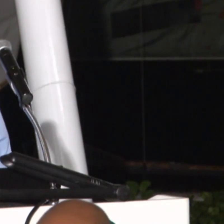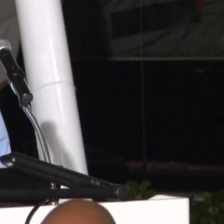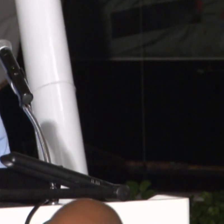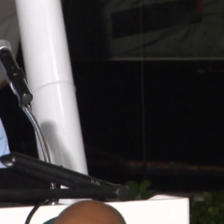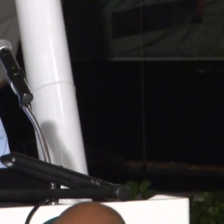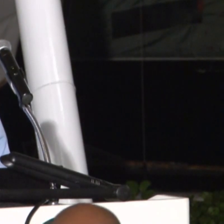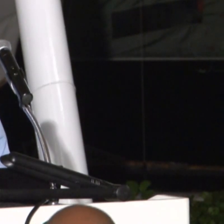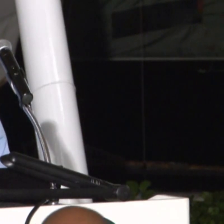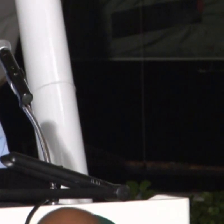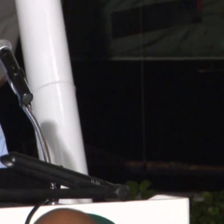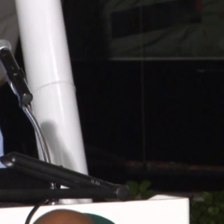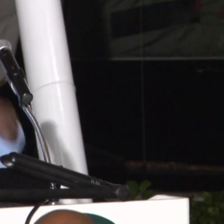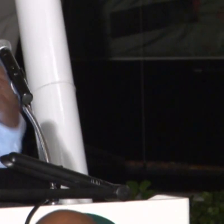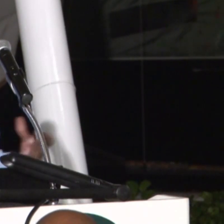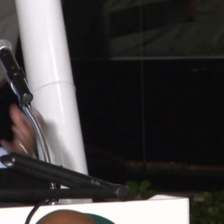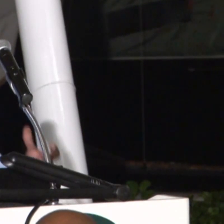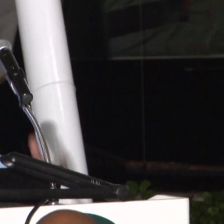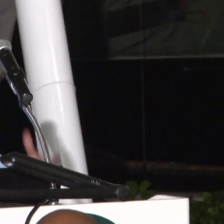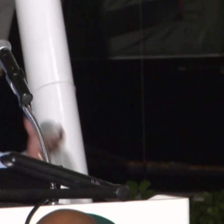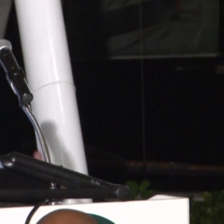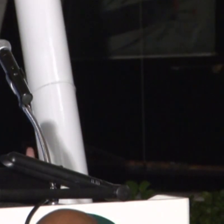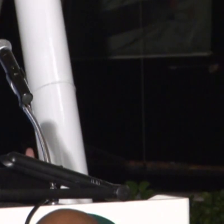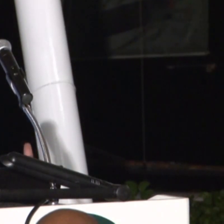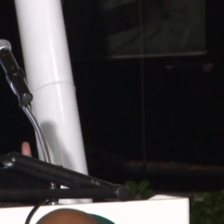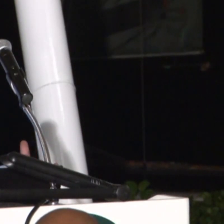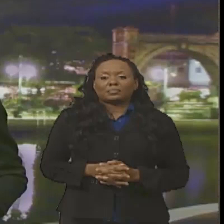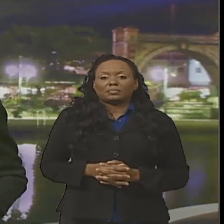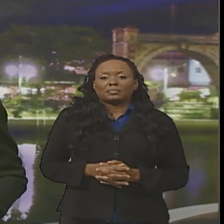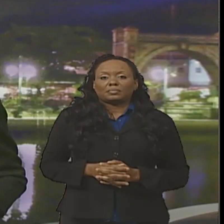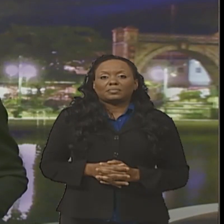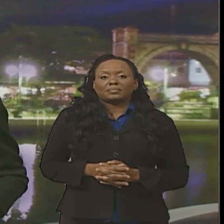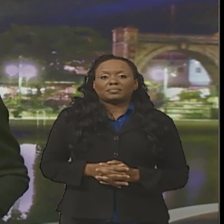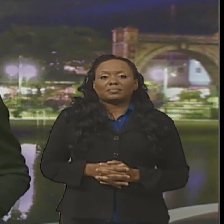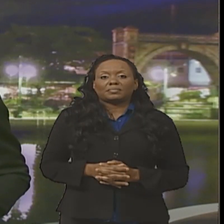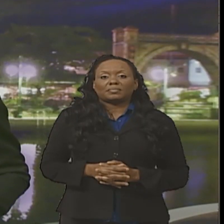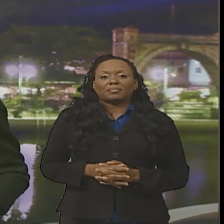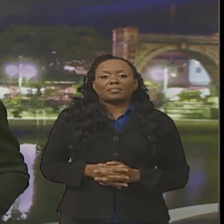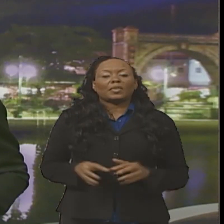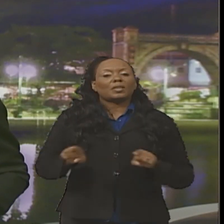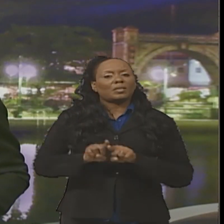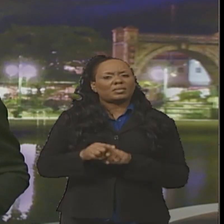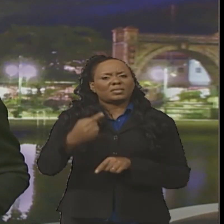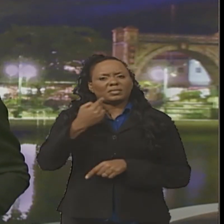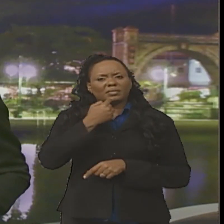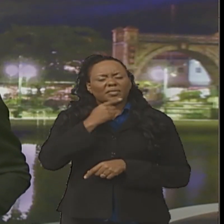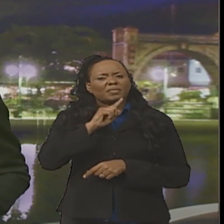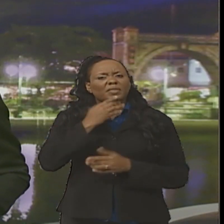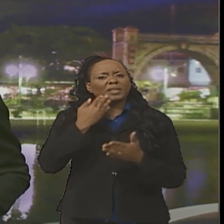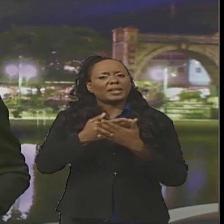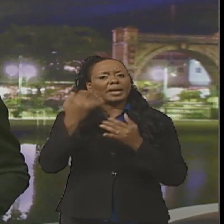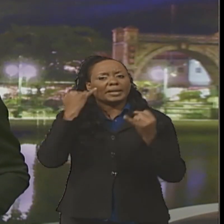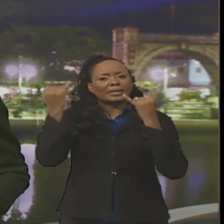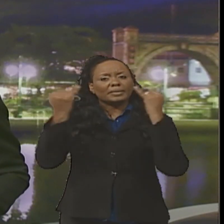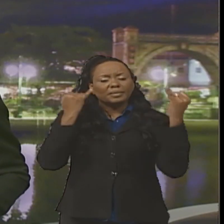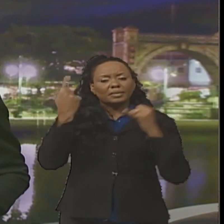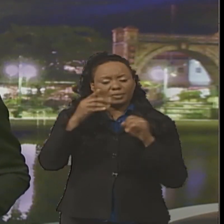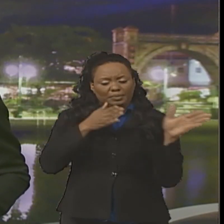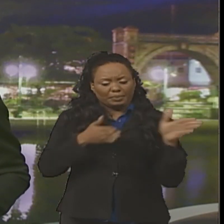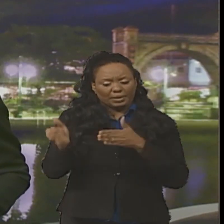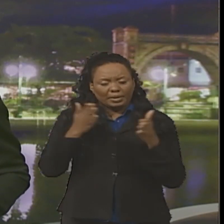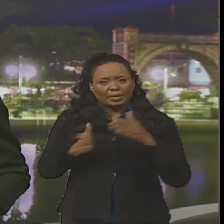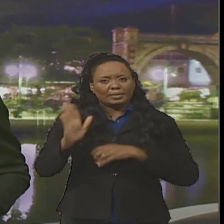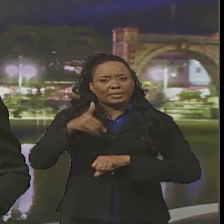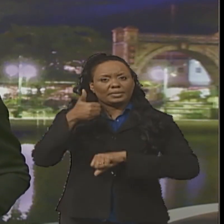is that monitoring or discipline. Are you meeting the targets? Now, Dr. Robinson also welcomed the homegrown plan, the